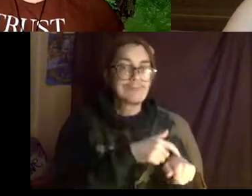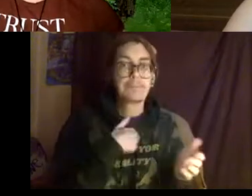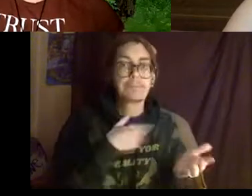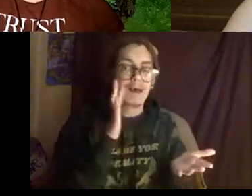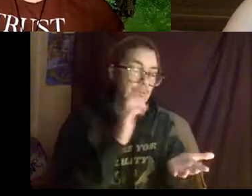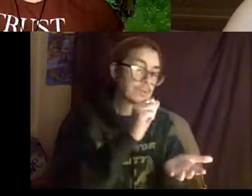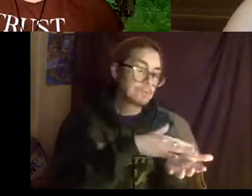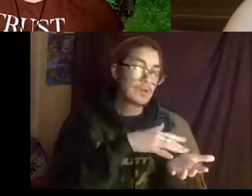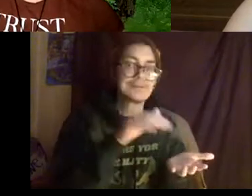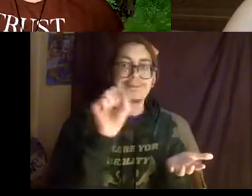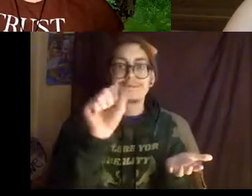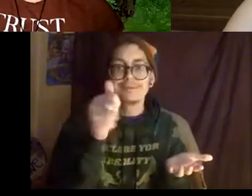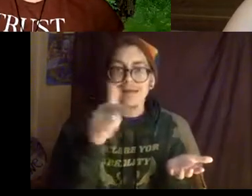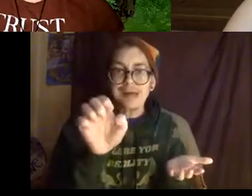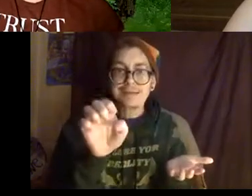it.